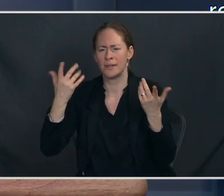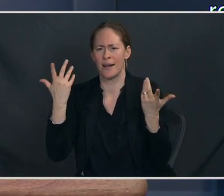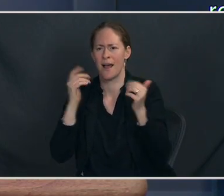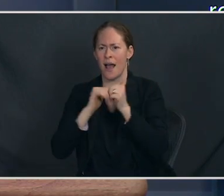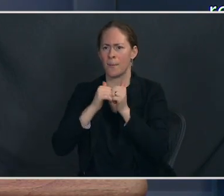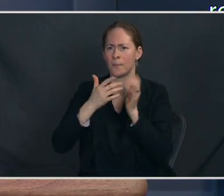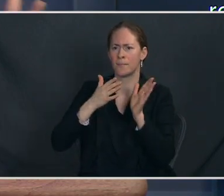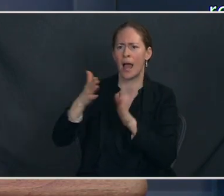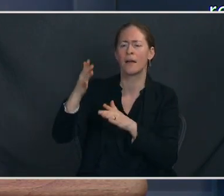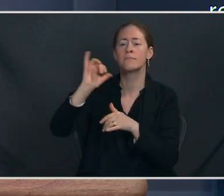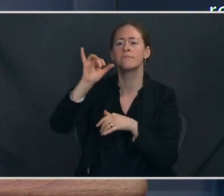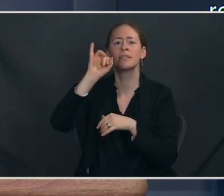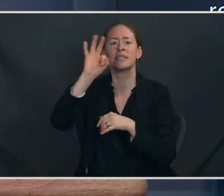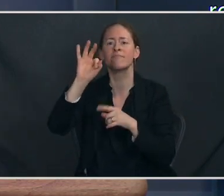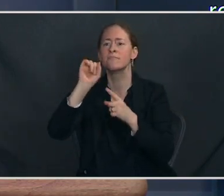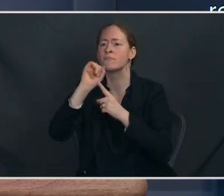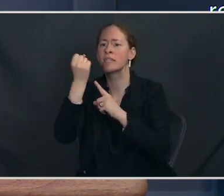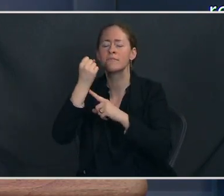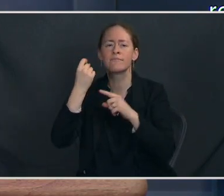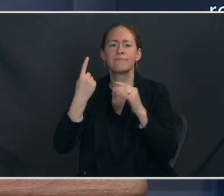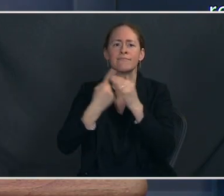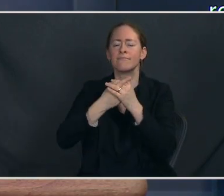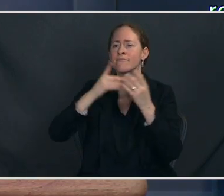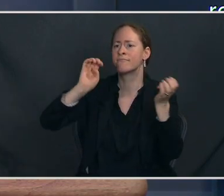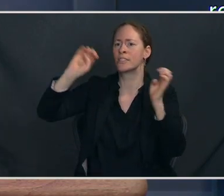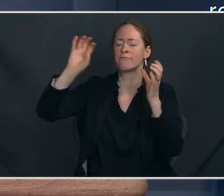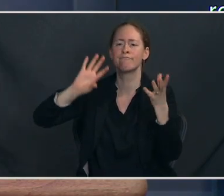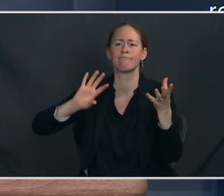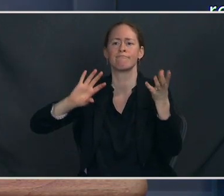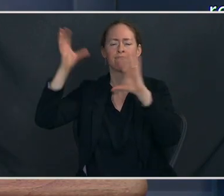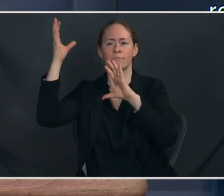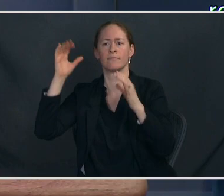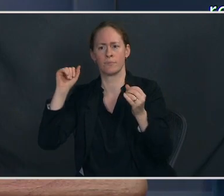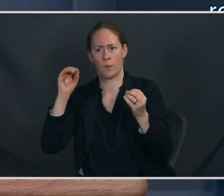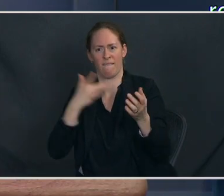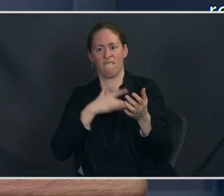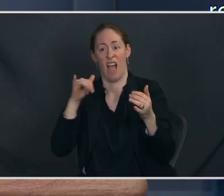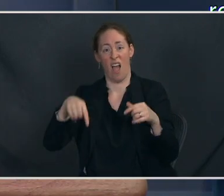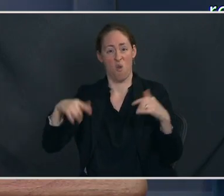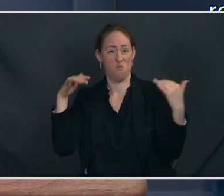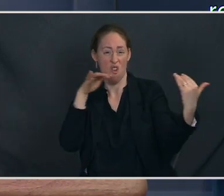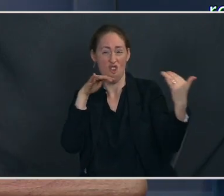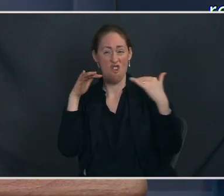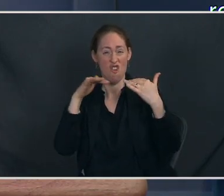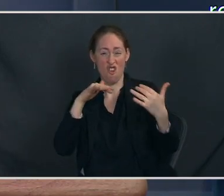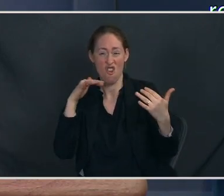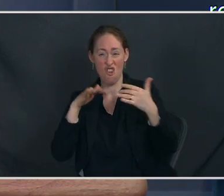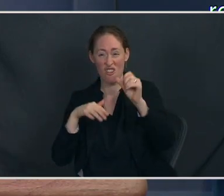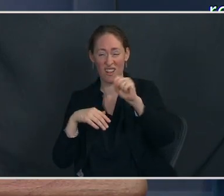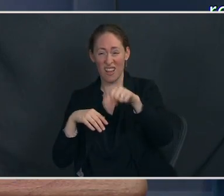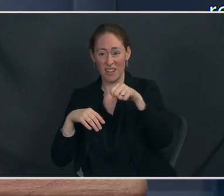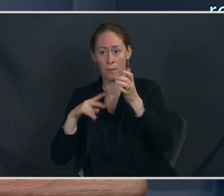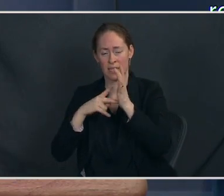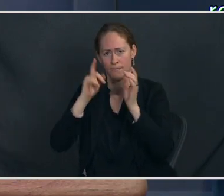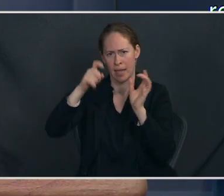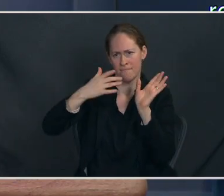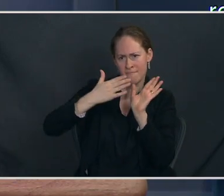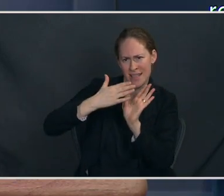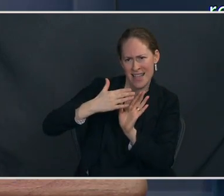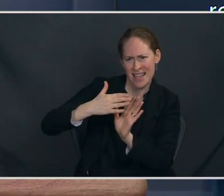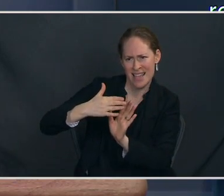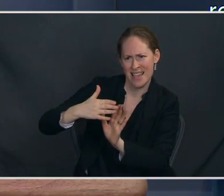So in a wartime theme here, there are a lot of things you plan for, including trucks breaking down, freezers